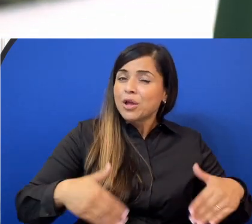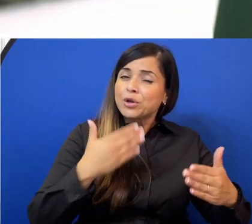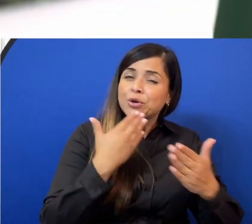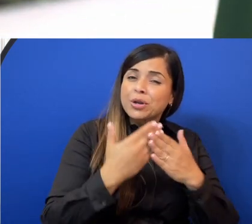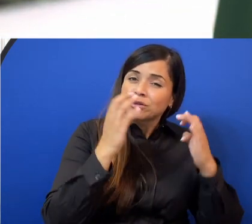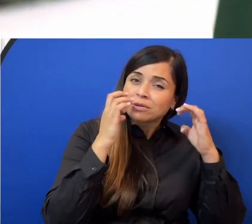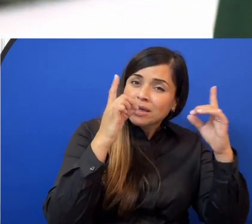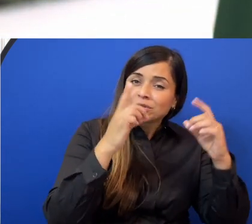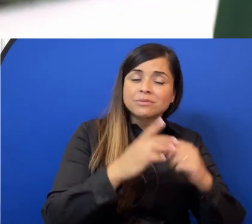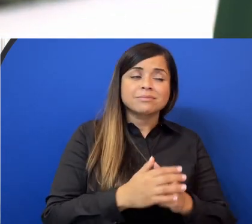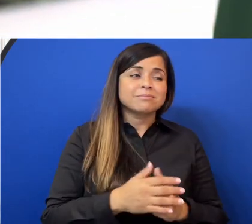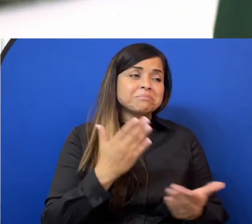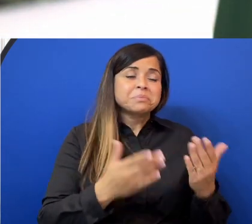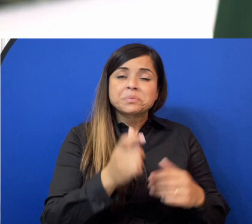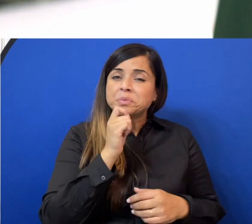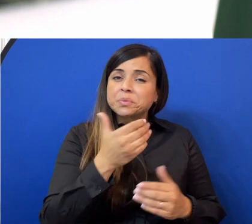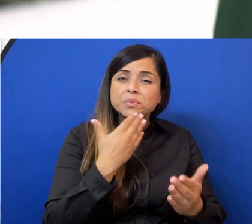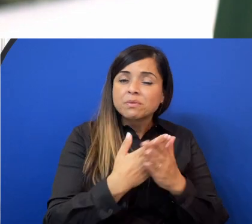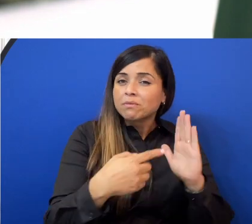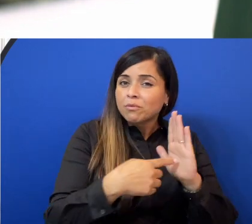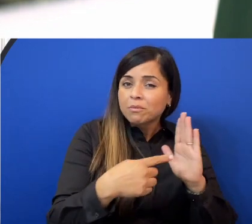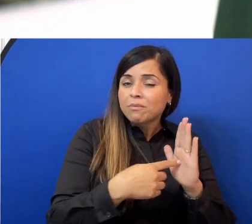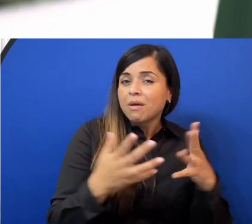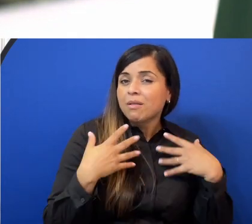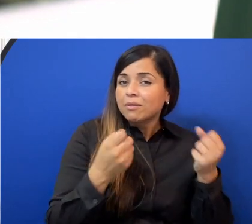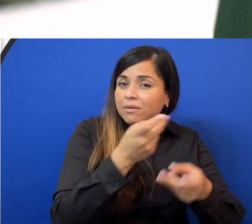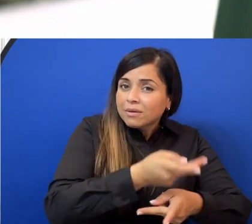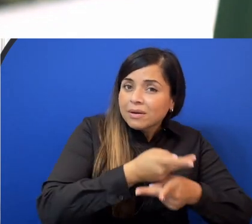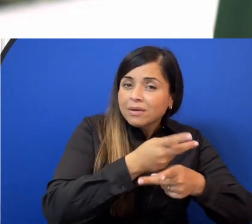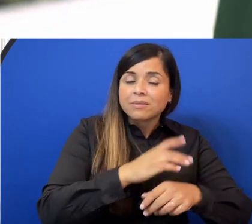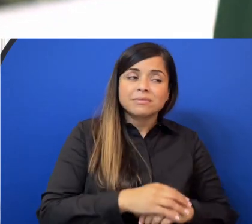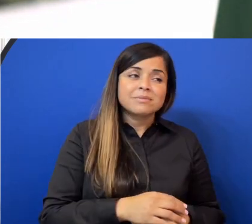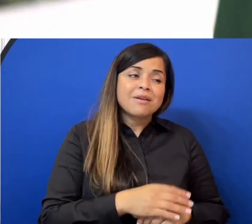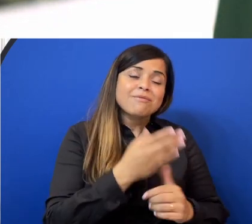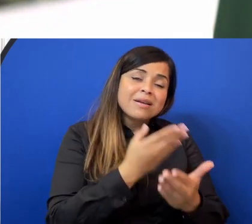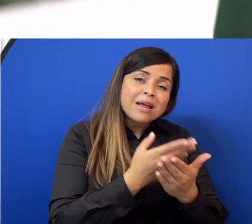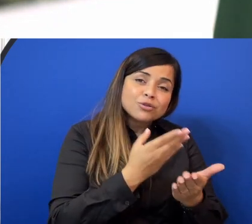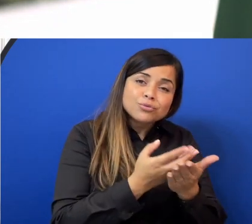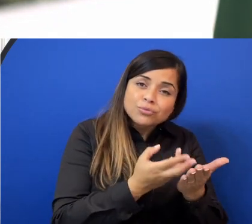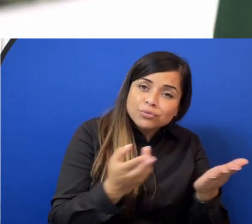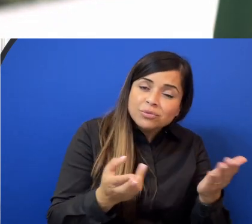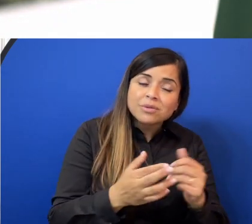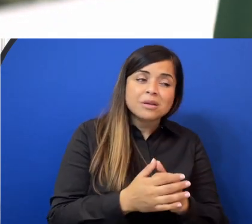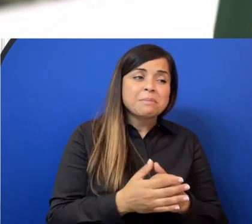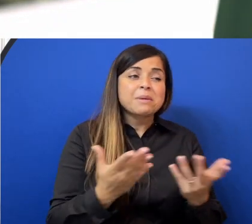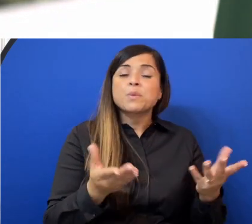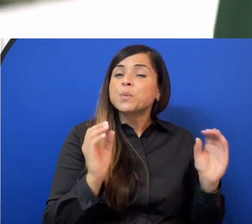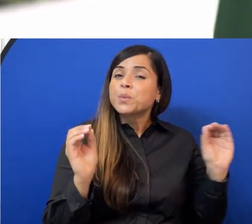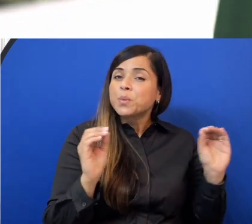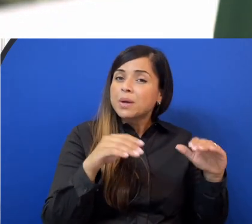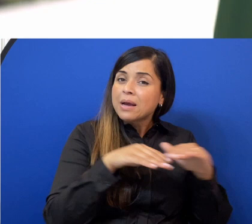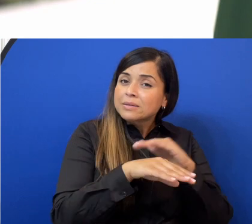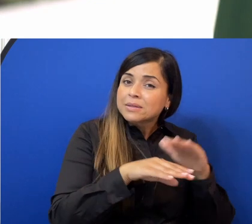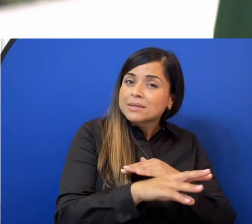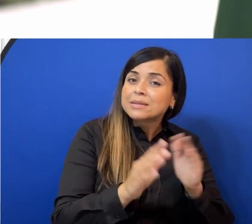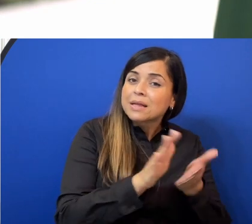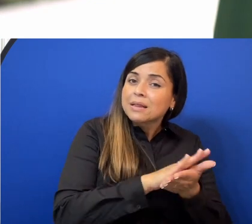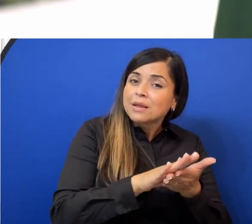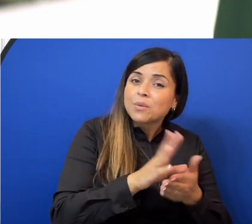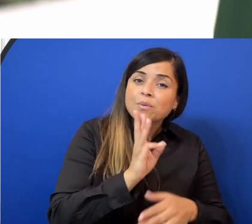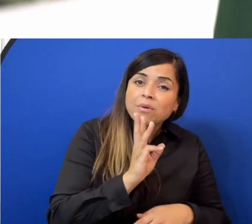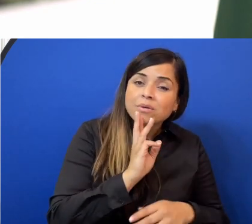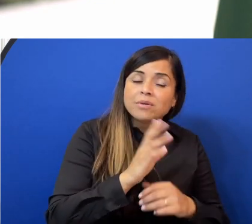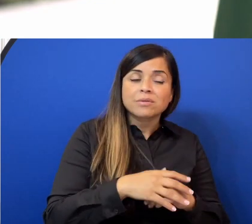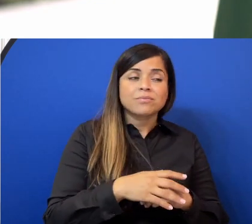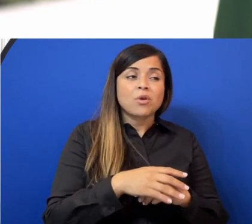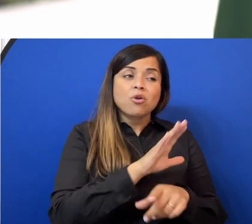education, affordable healthcare, availability of financial resources, access to clean water, the restoration and use of